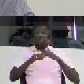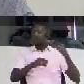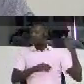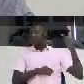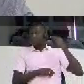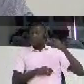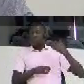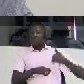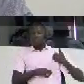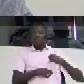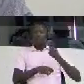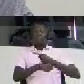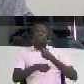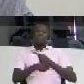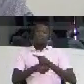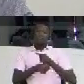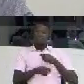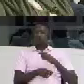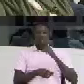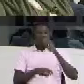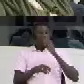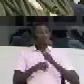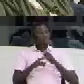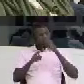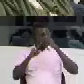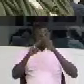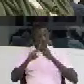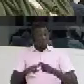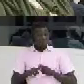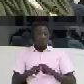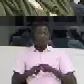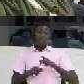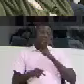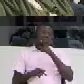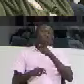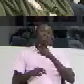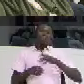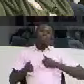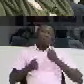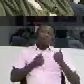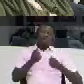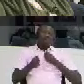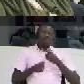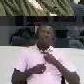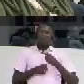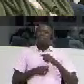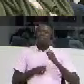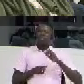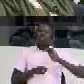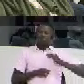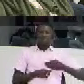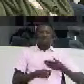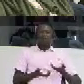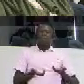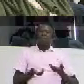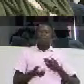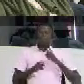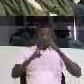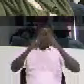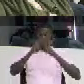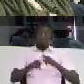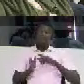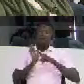to be more sensitive to the pain of these vulnerable women and to respect their privacy